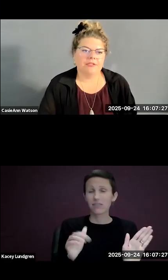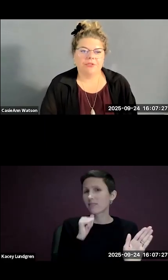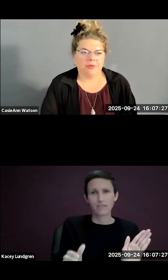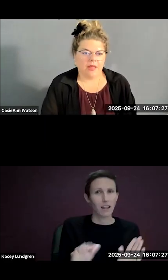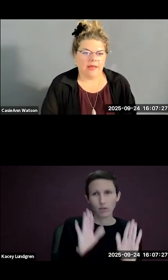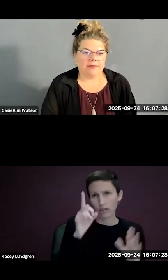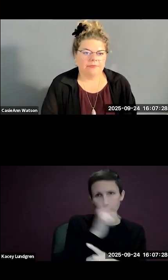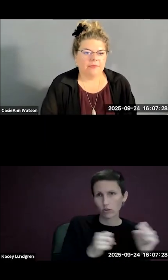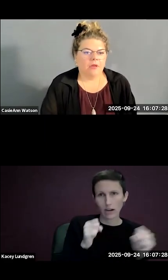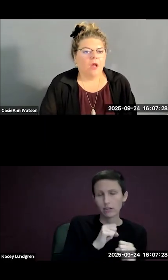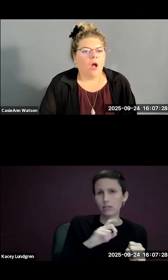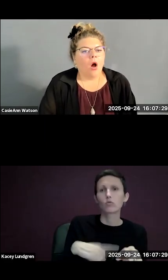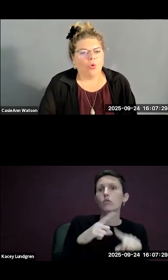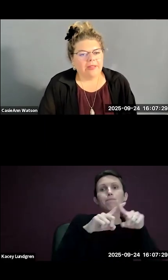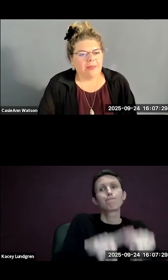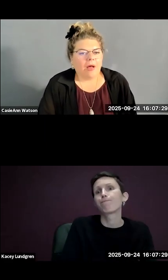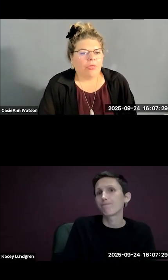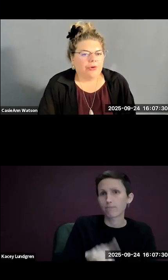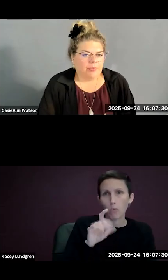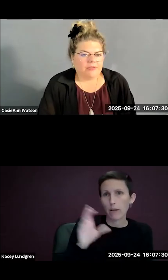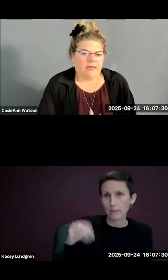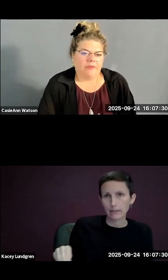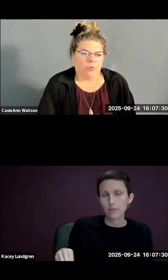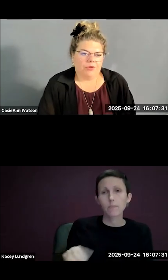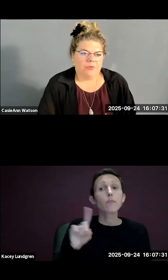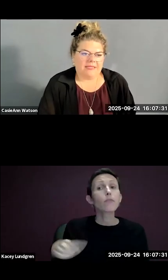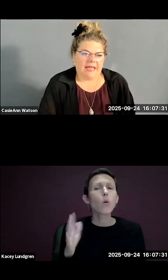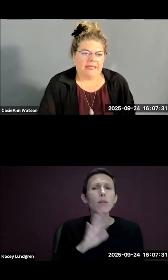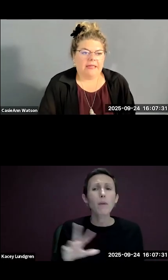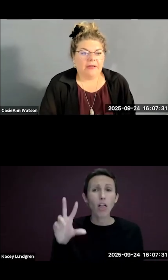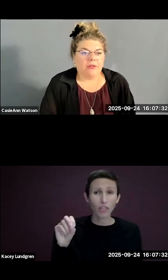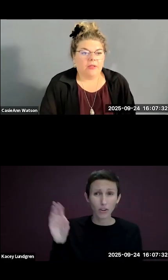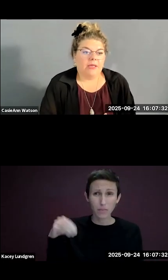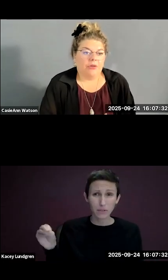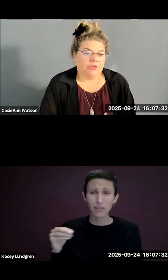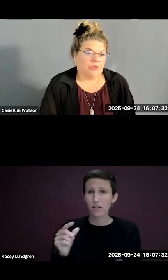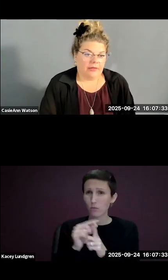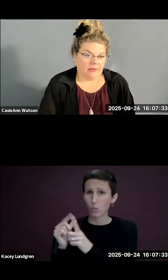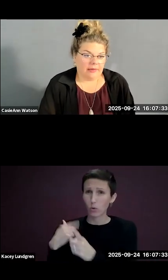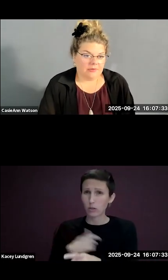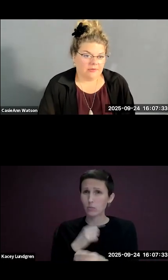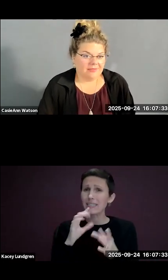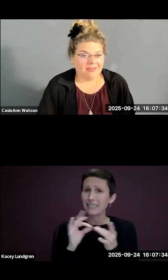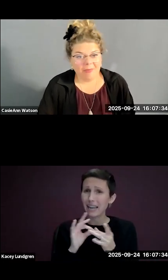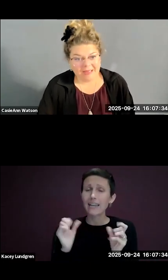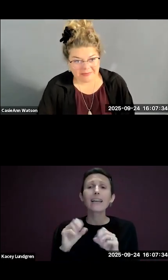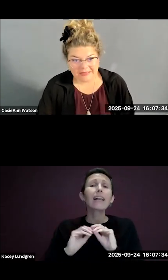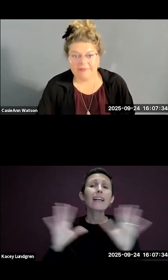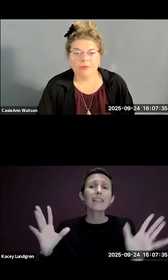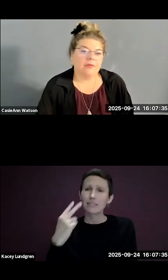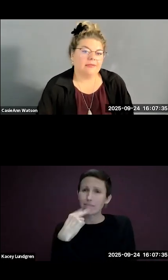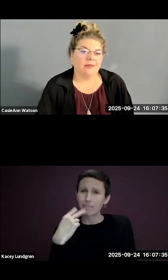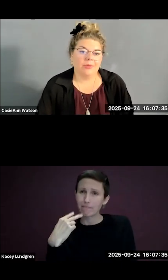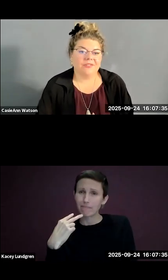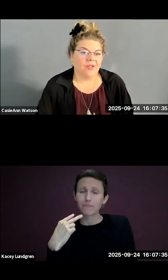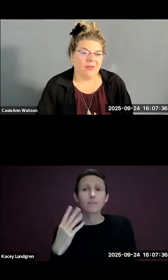a great strategy to rely on. Only about 30% of the words we say can clearly be understood on the lips. Some